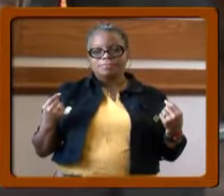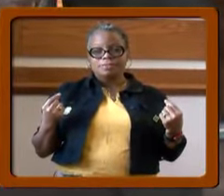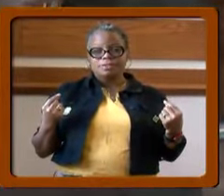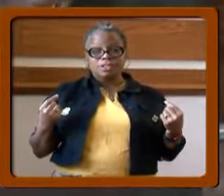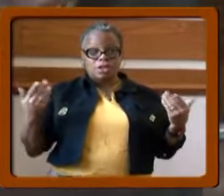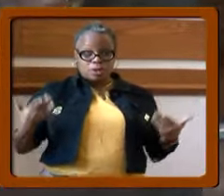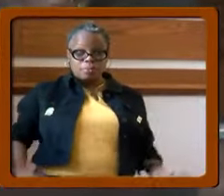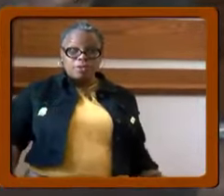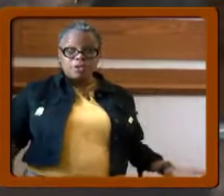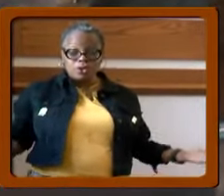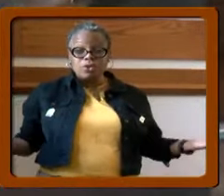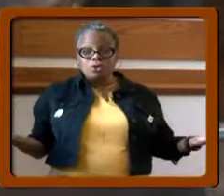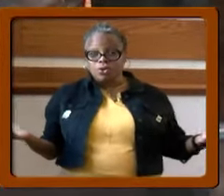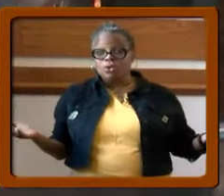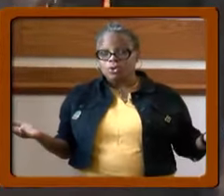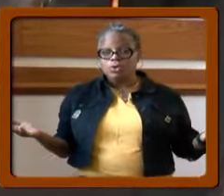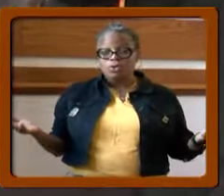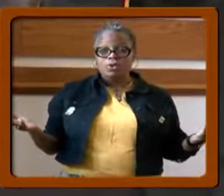standing here,